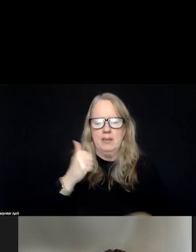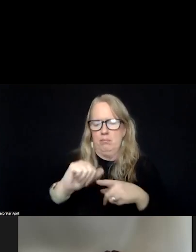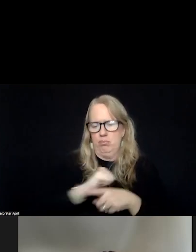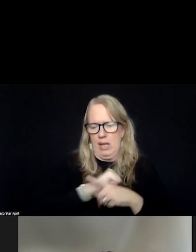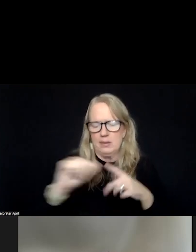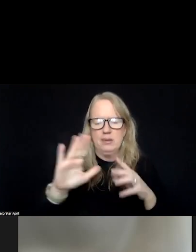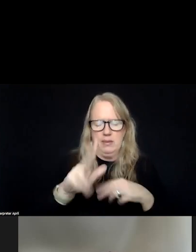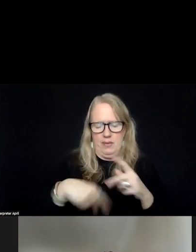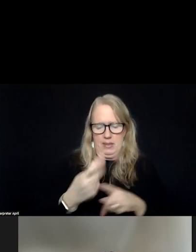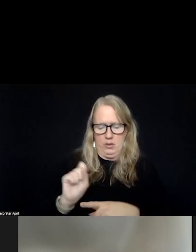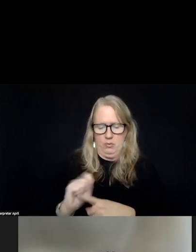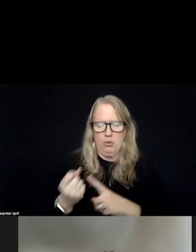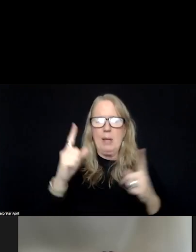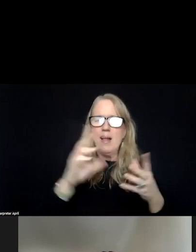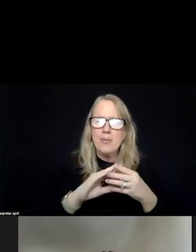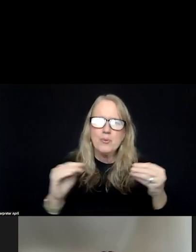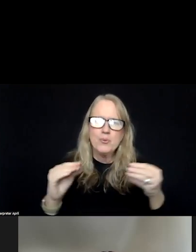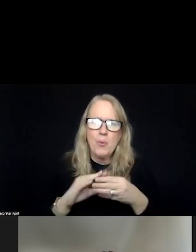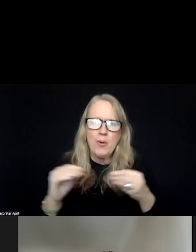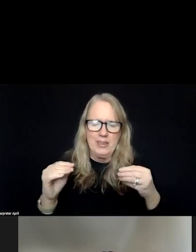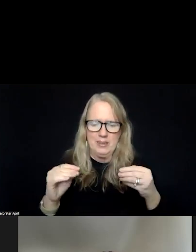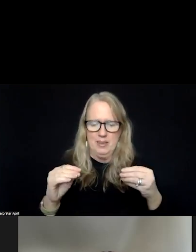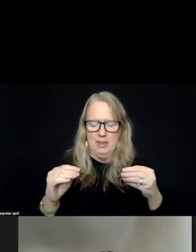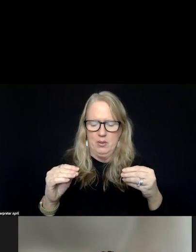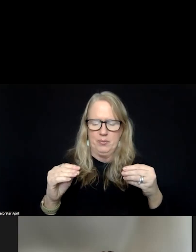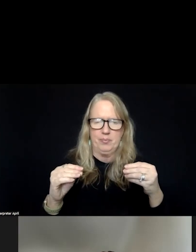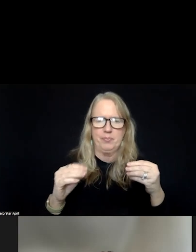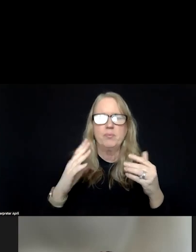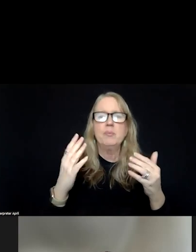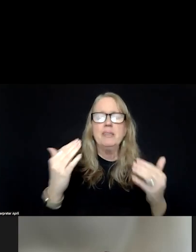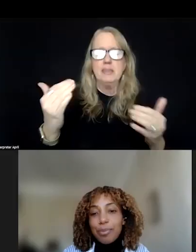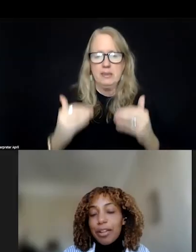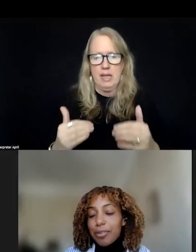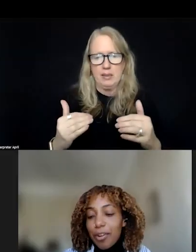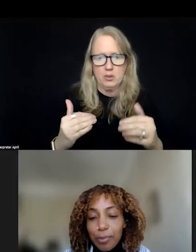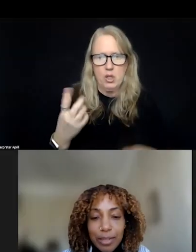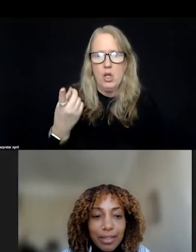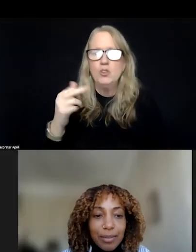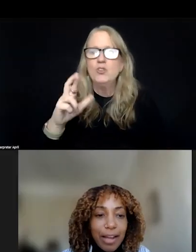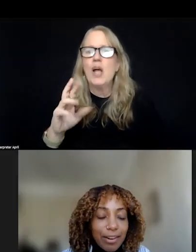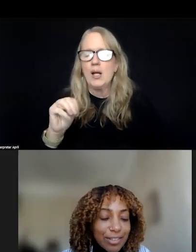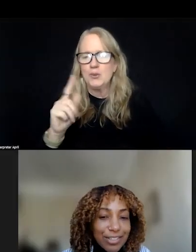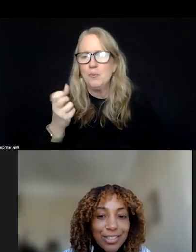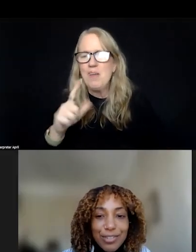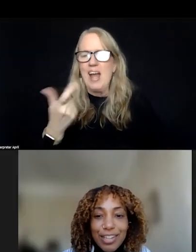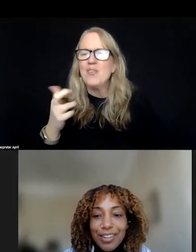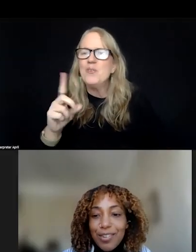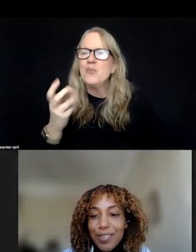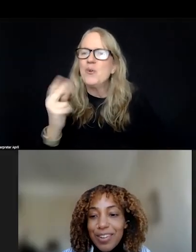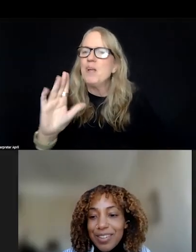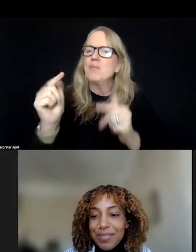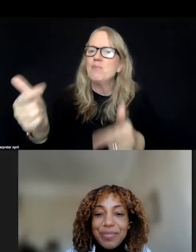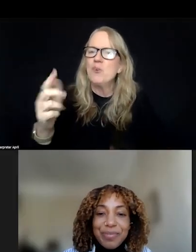in the stories. So appreciate it. Next up, Dr. Matthew Goldman. Matt, I'll turn to you for Data